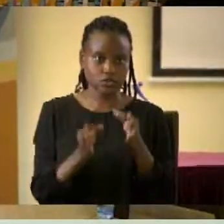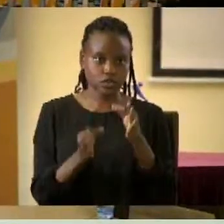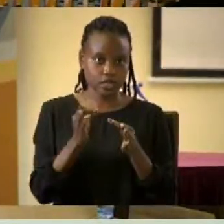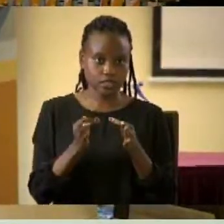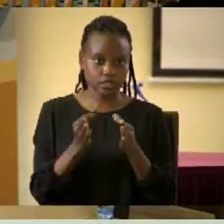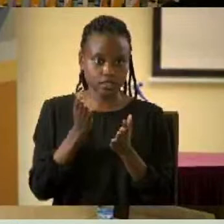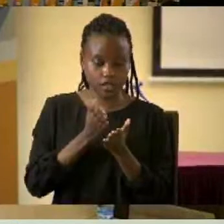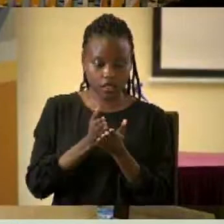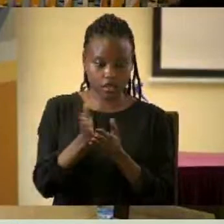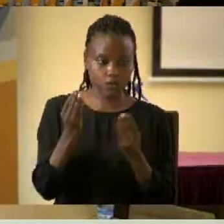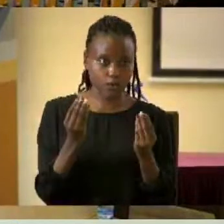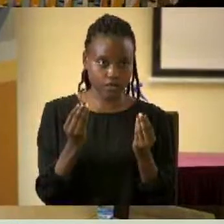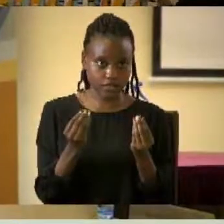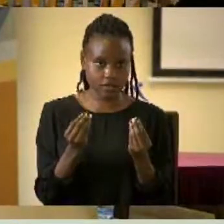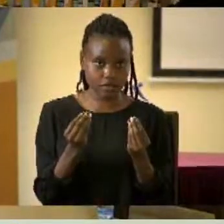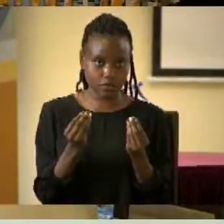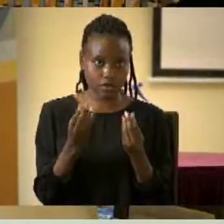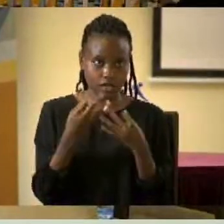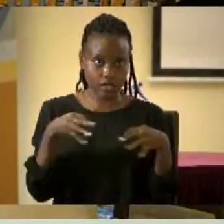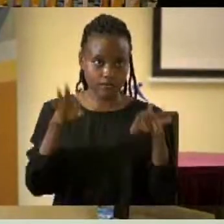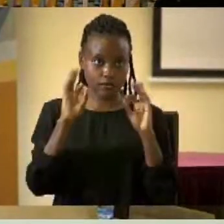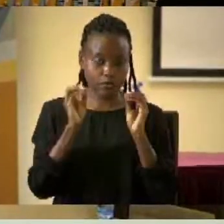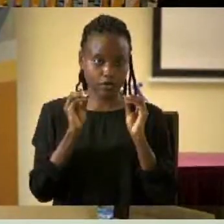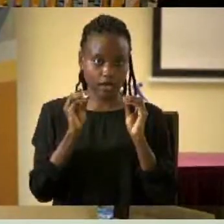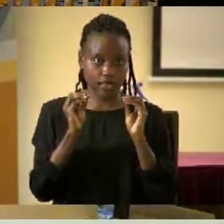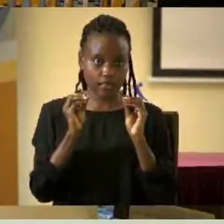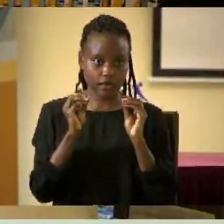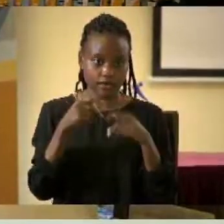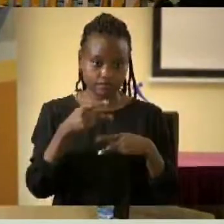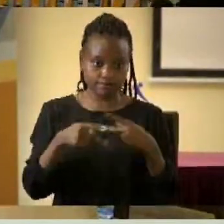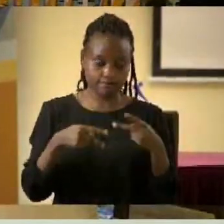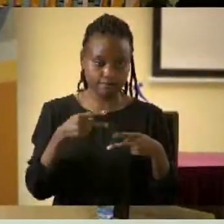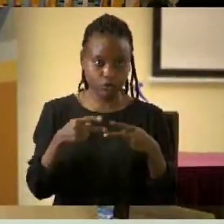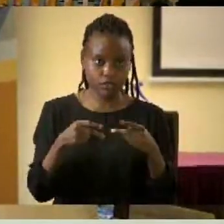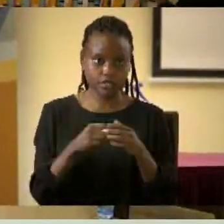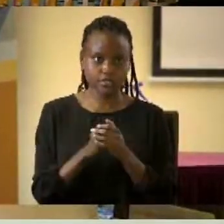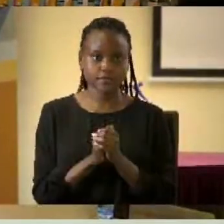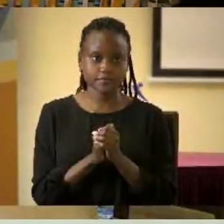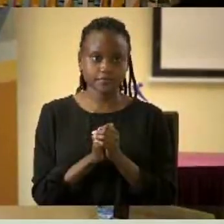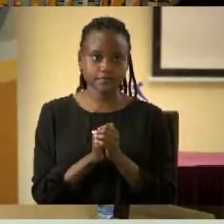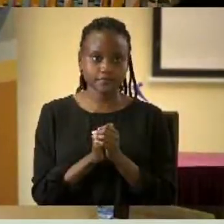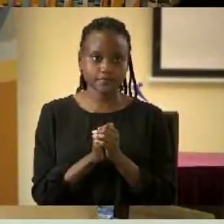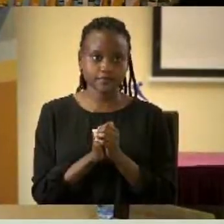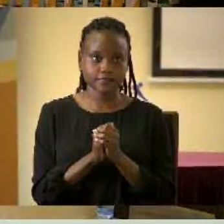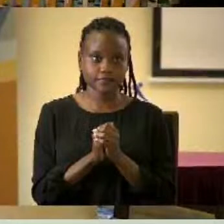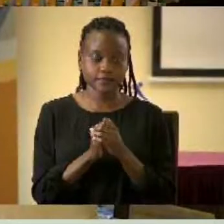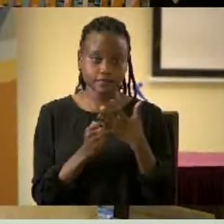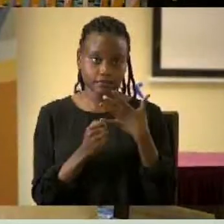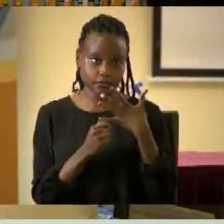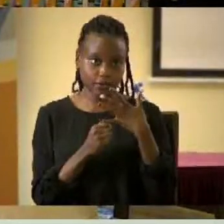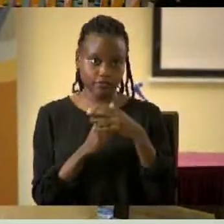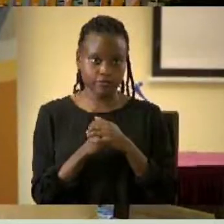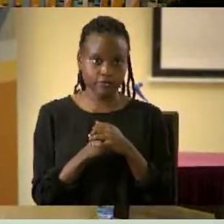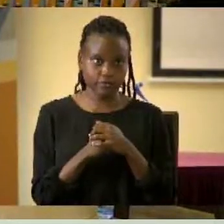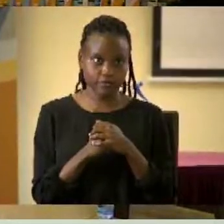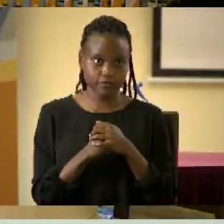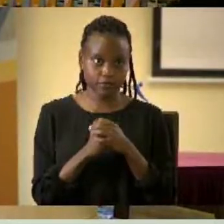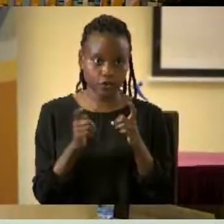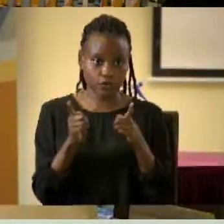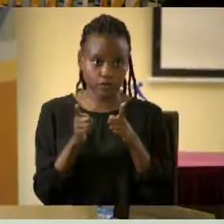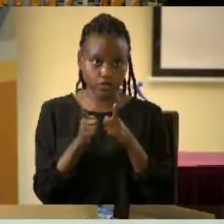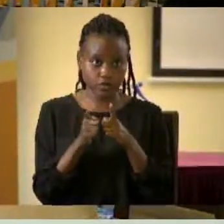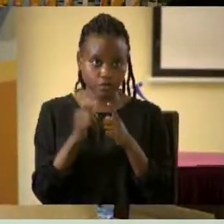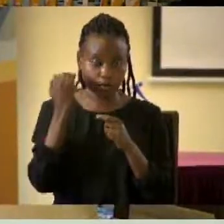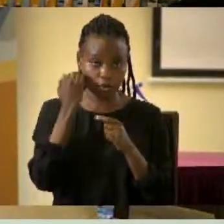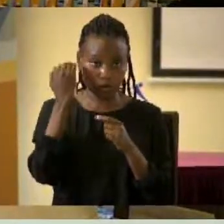a simple and informal process. Number 5, the enactment of the Small Claims